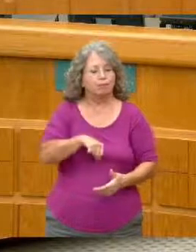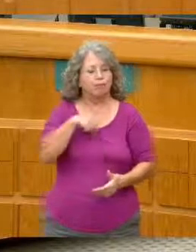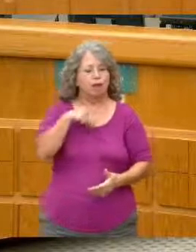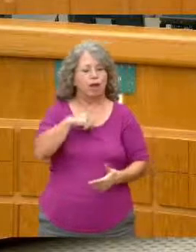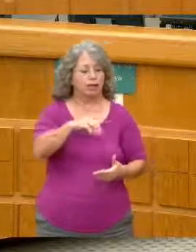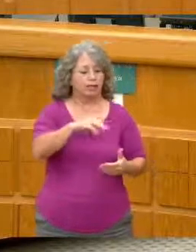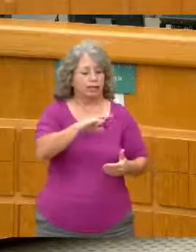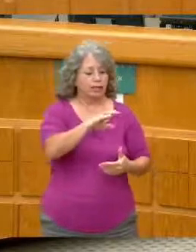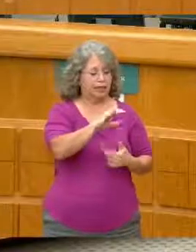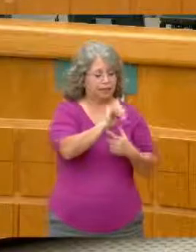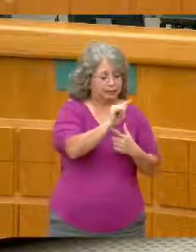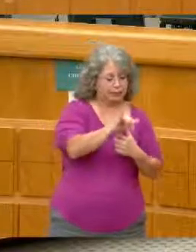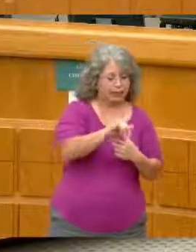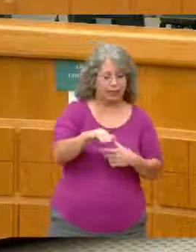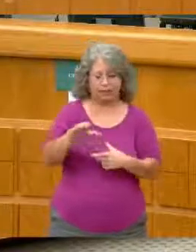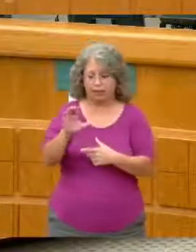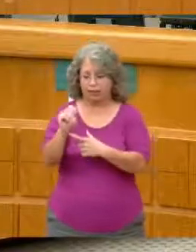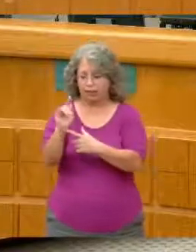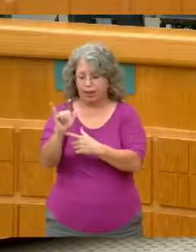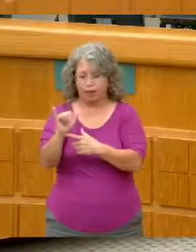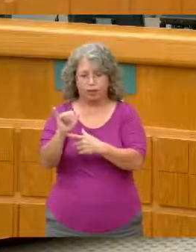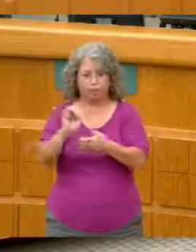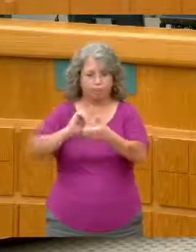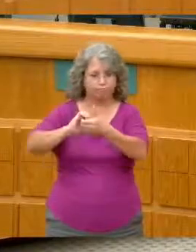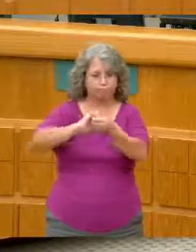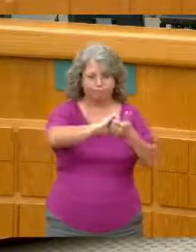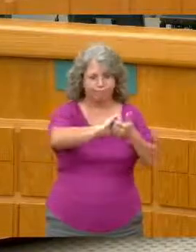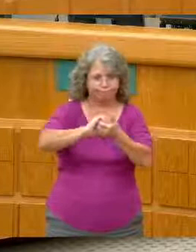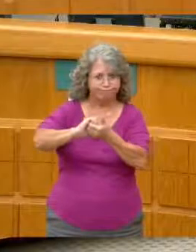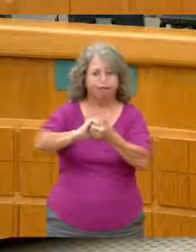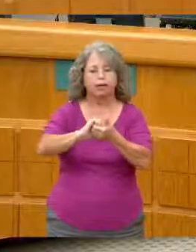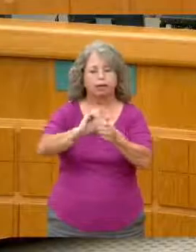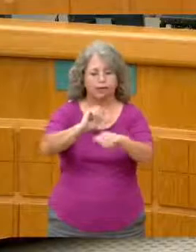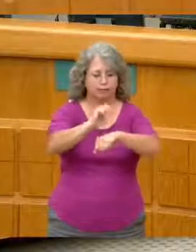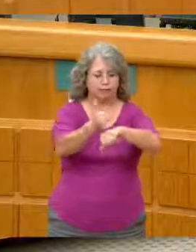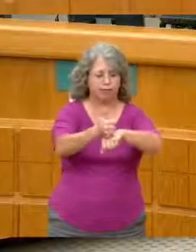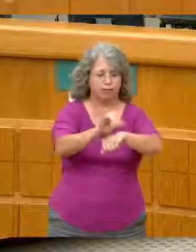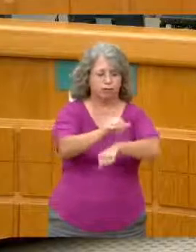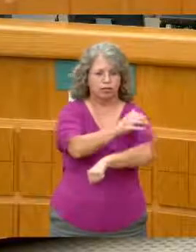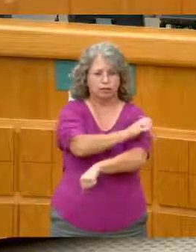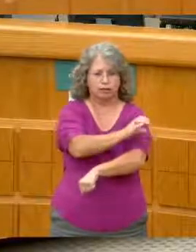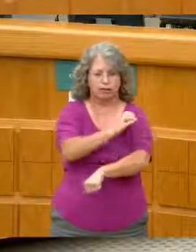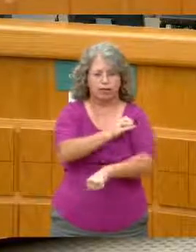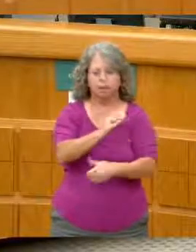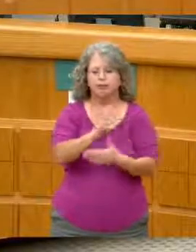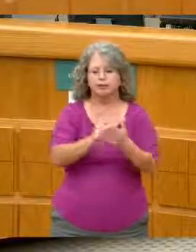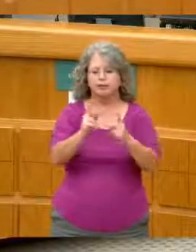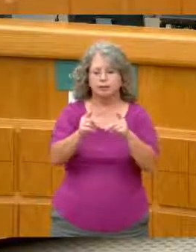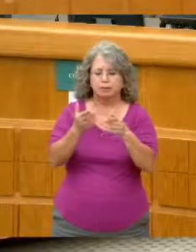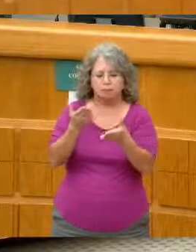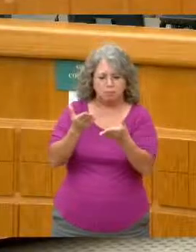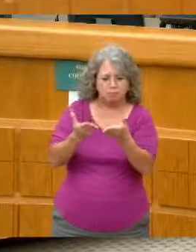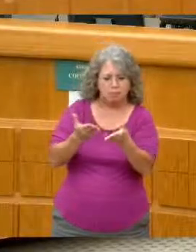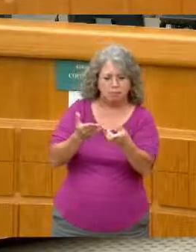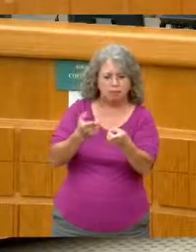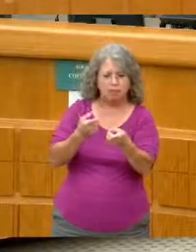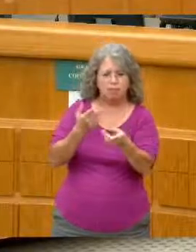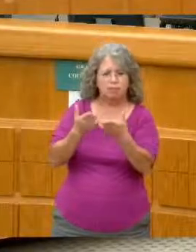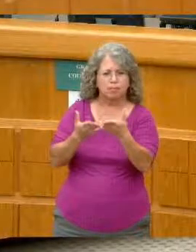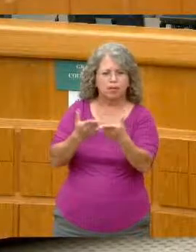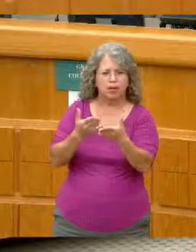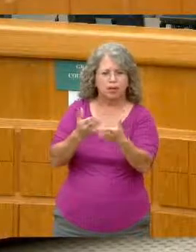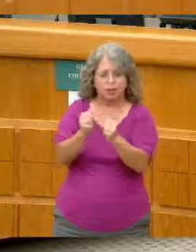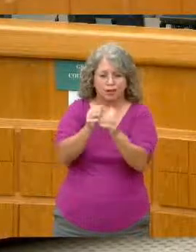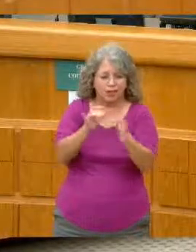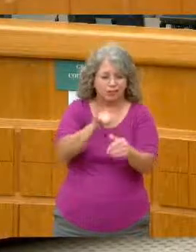of the fact the city and the county working together have established this clinic. They would have otherwise had to go to the emergency room where